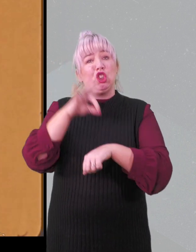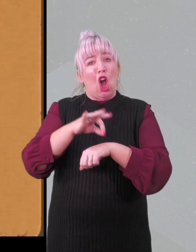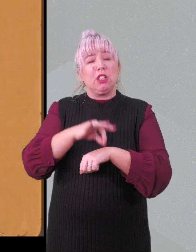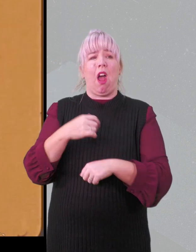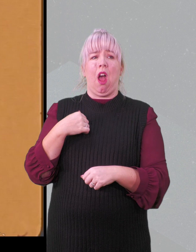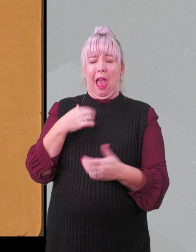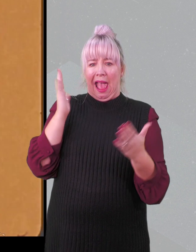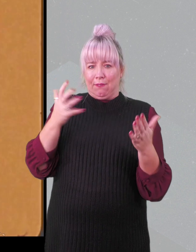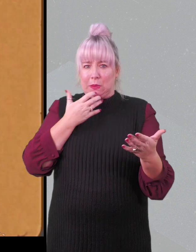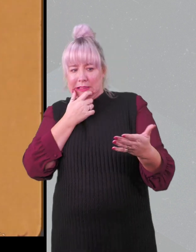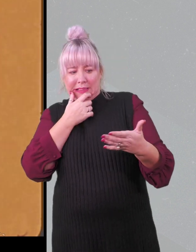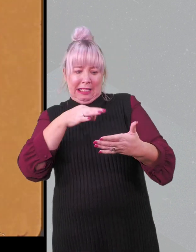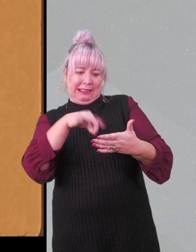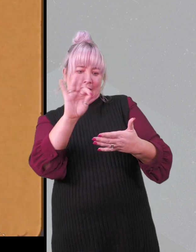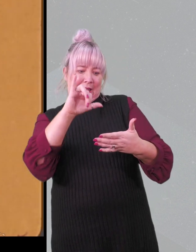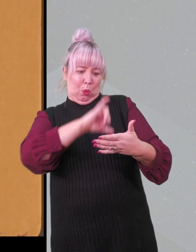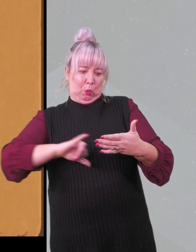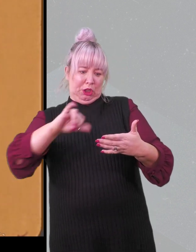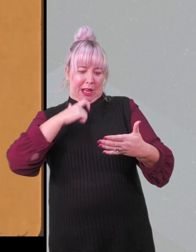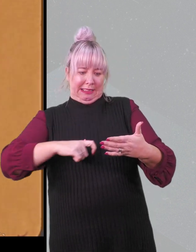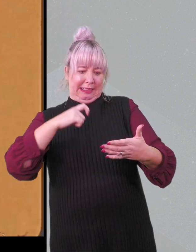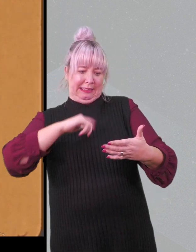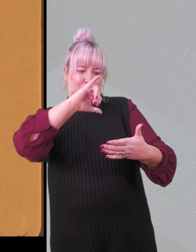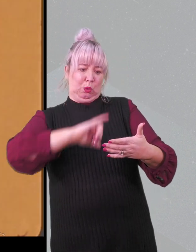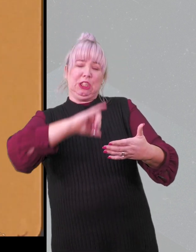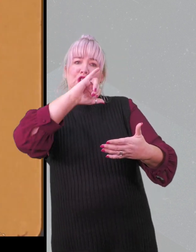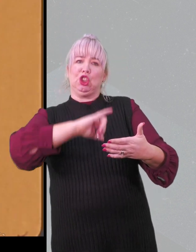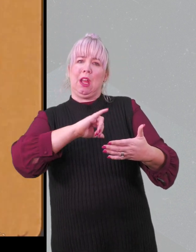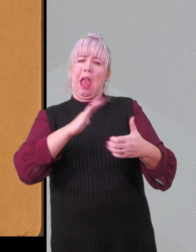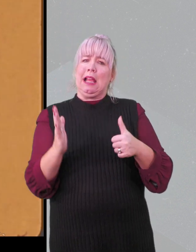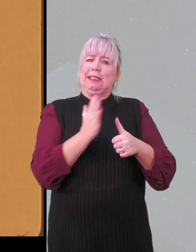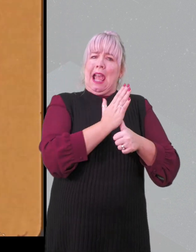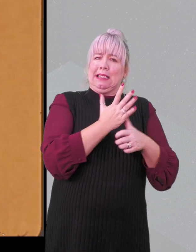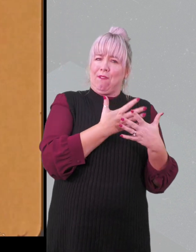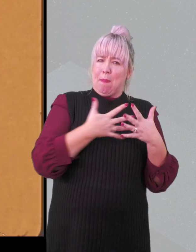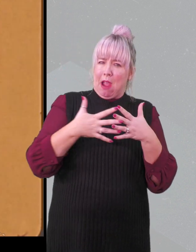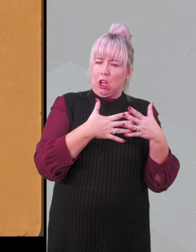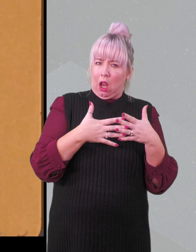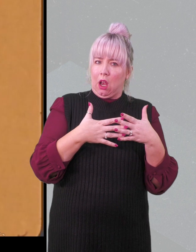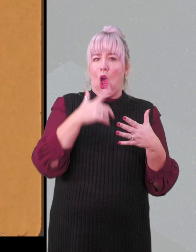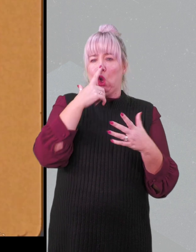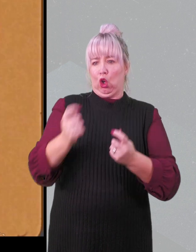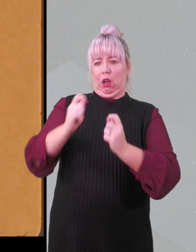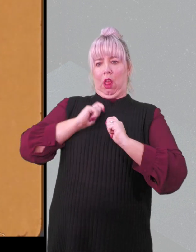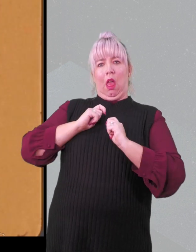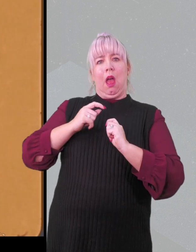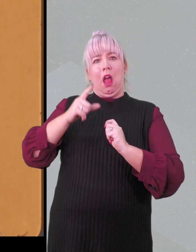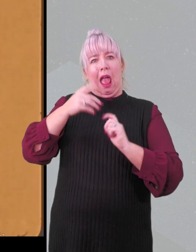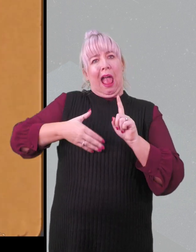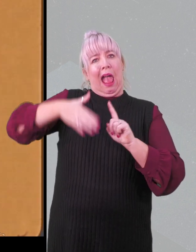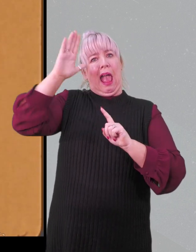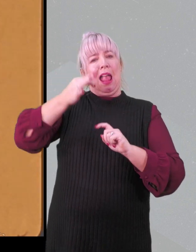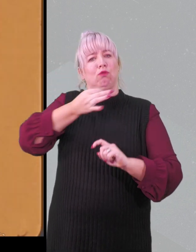have to check a box that can change my medical care. If I check Native American, I'm considered at risk for diabetes. Is that why